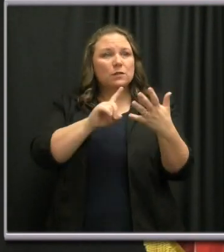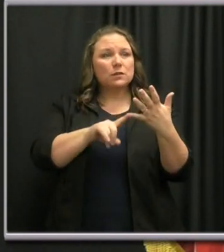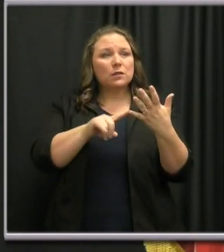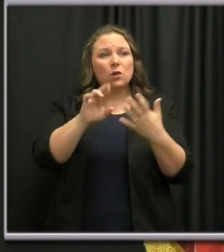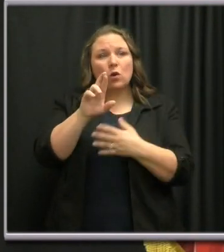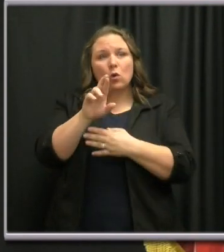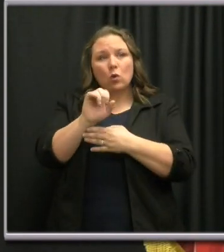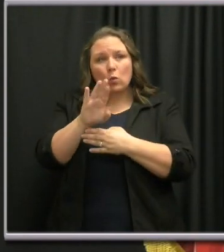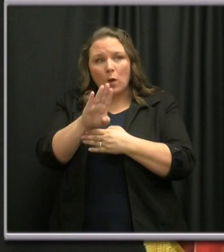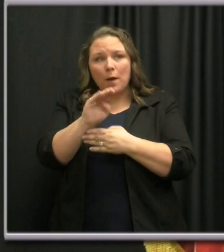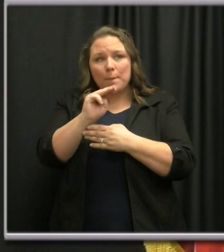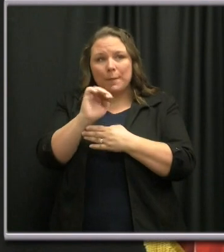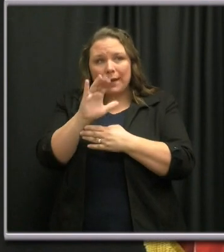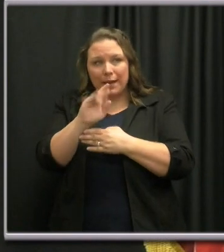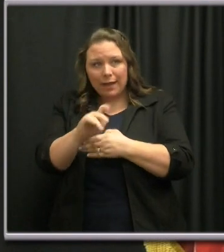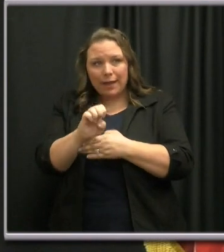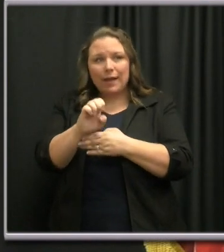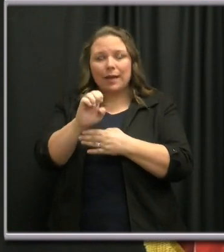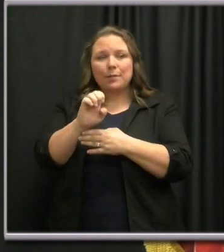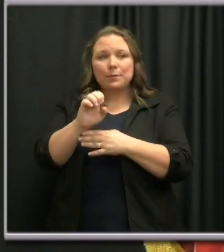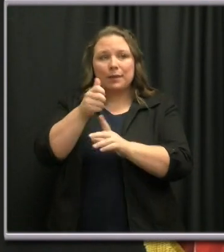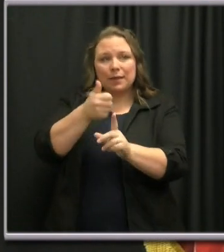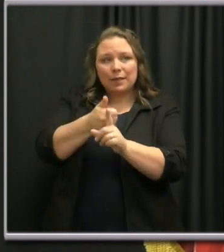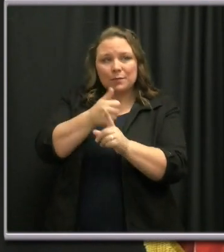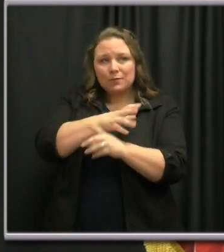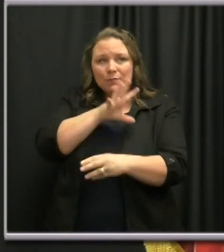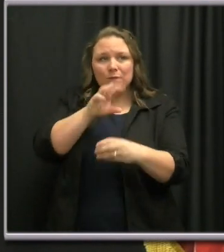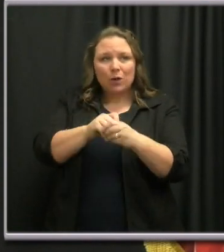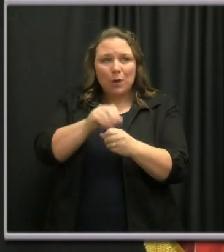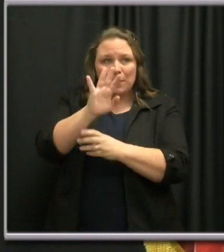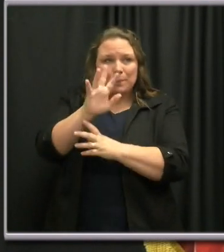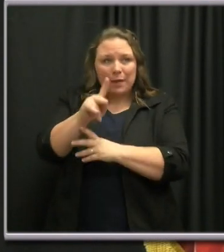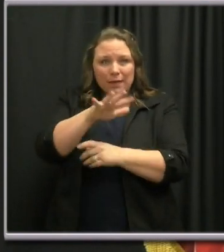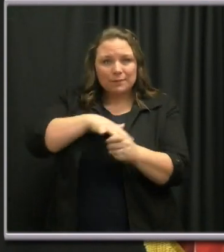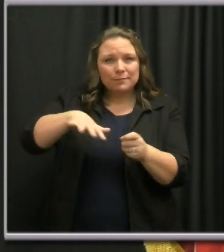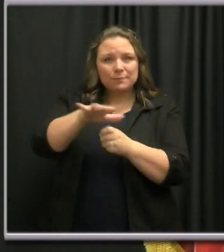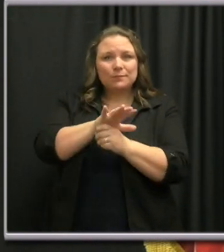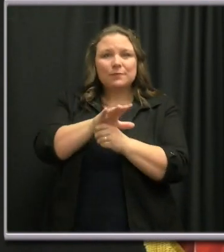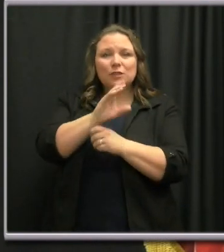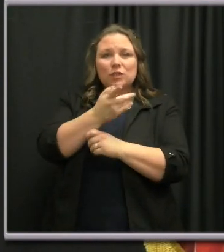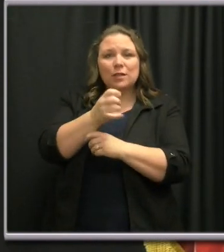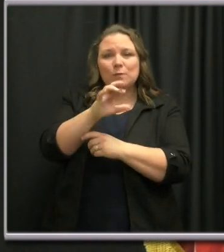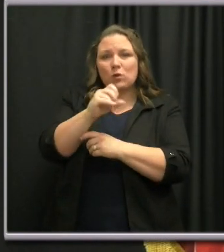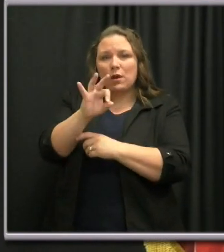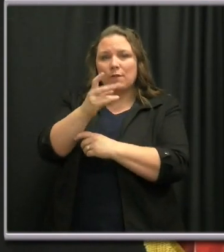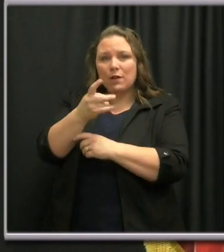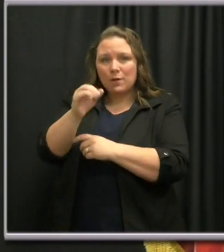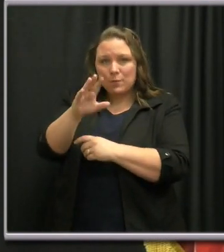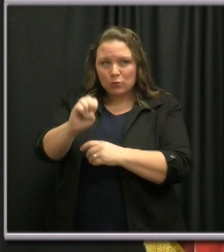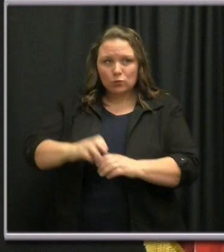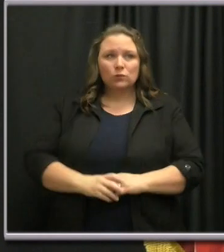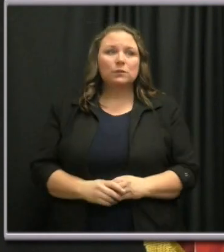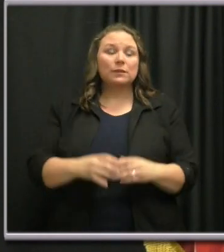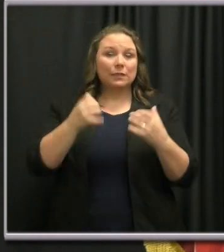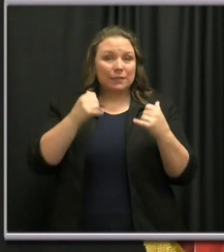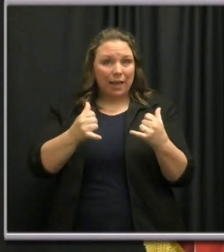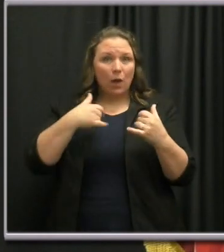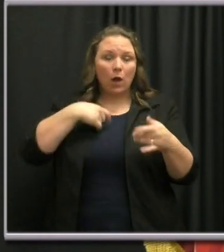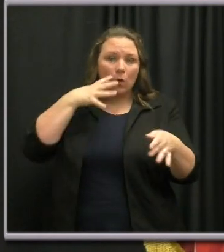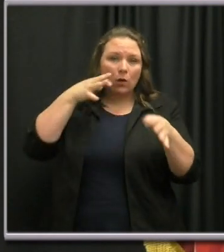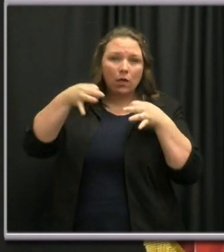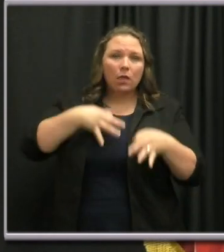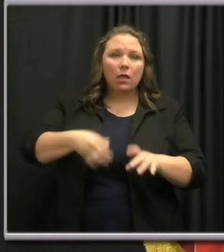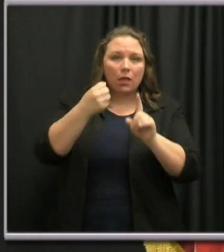McCabe, Chairman of Pinnacle Financial Partners and the Nashville Area Chamber of Commerce. Now, I look forward to sharing details